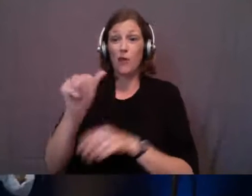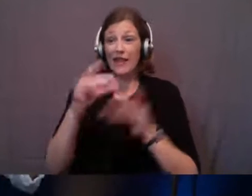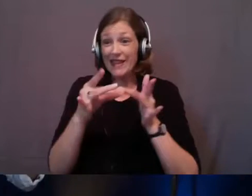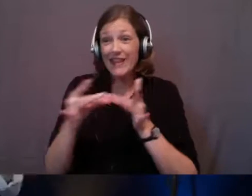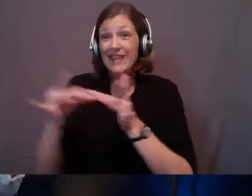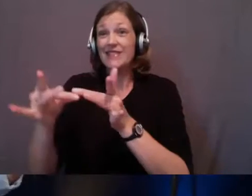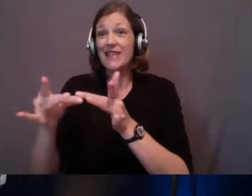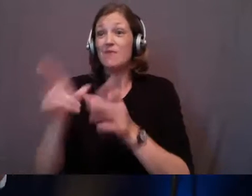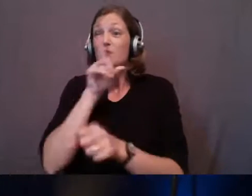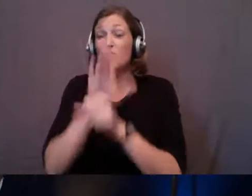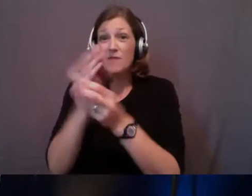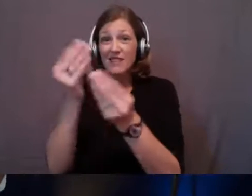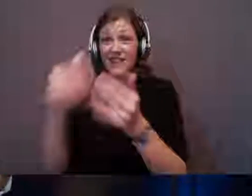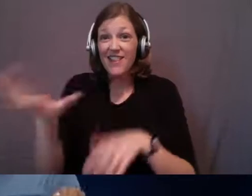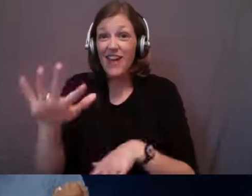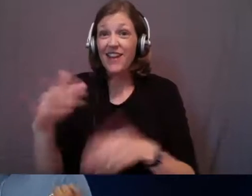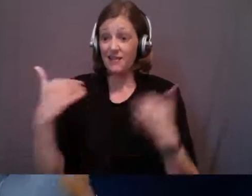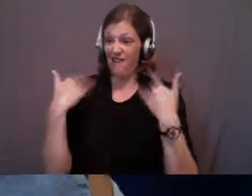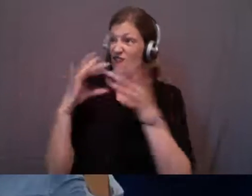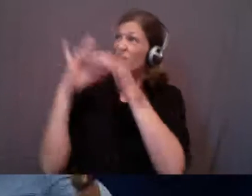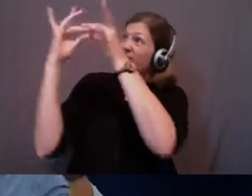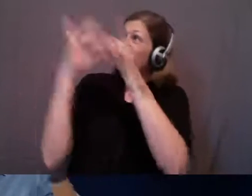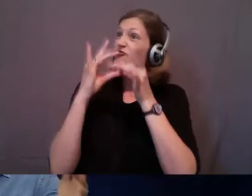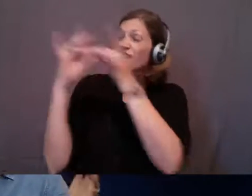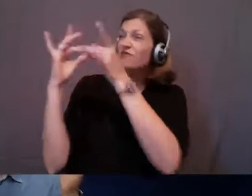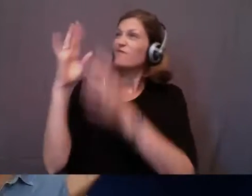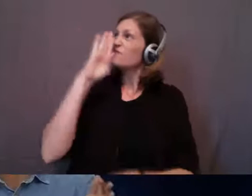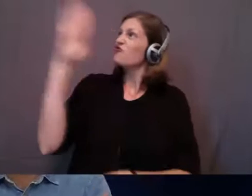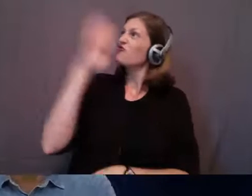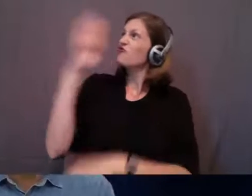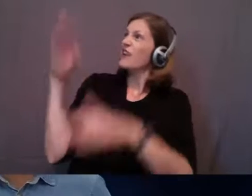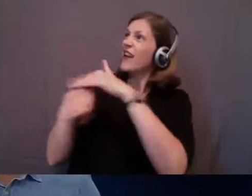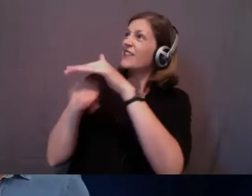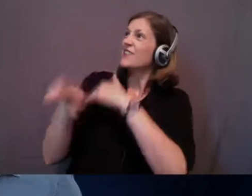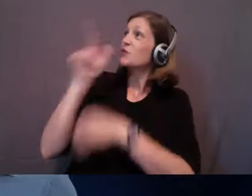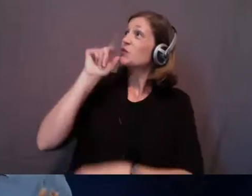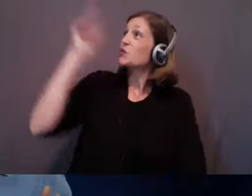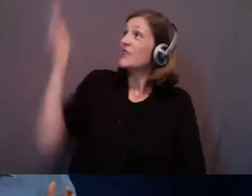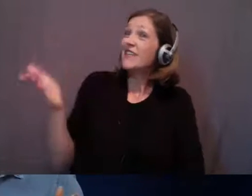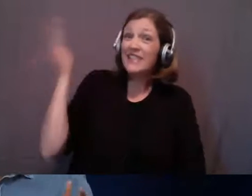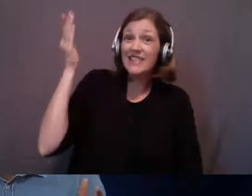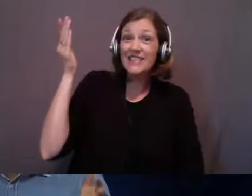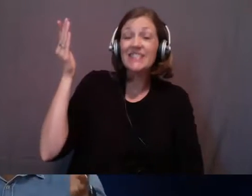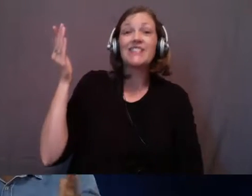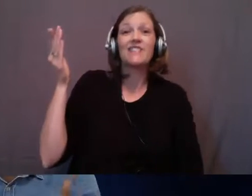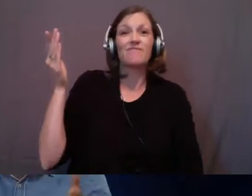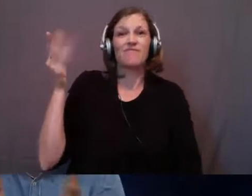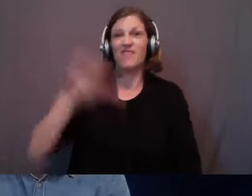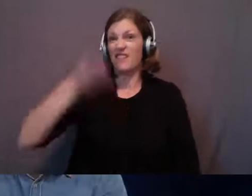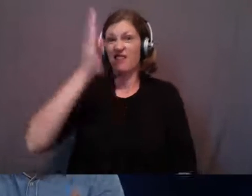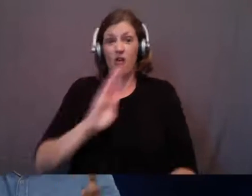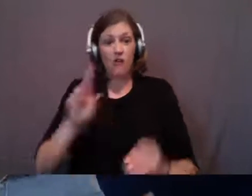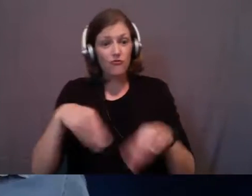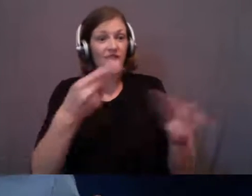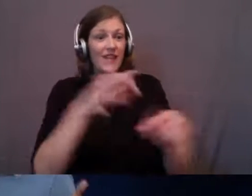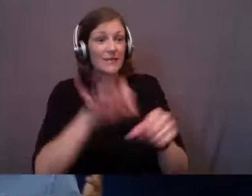have this relationship with God. They have this direct access to who God is, and yet God provides spiritual